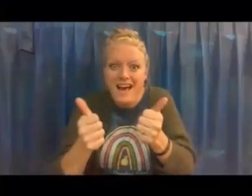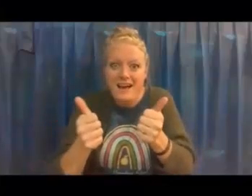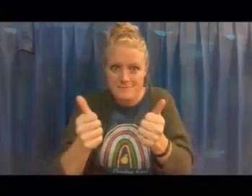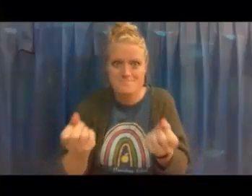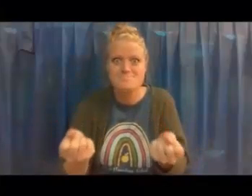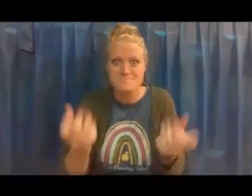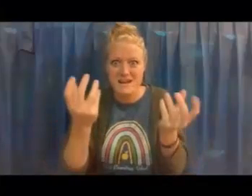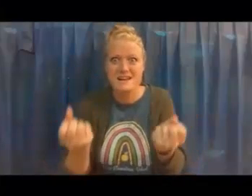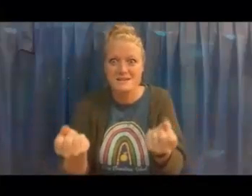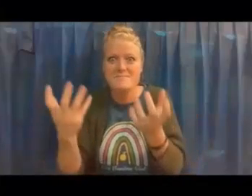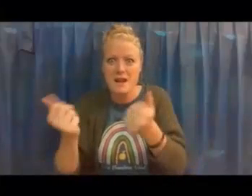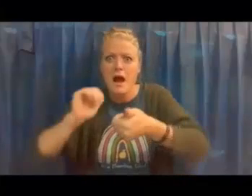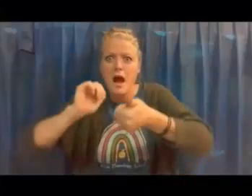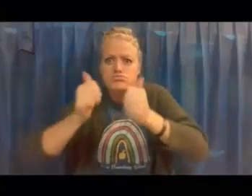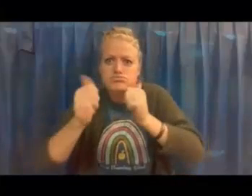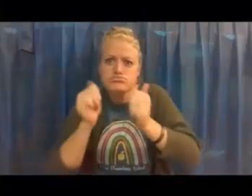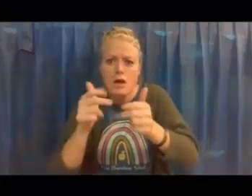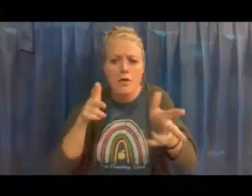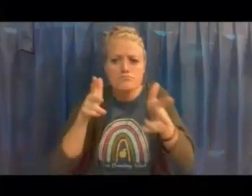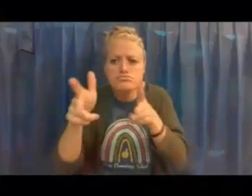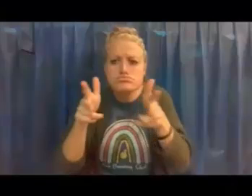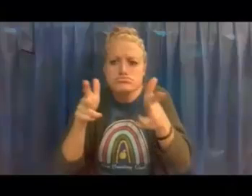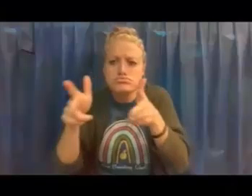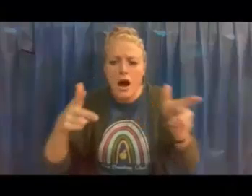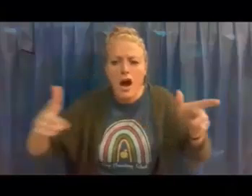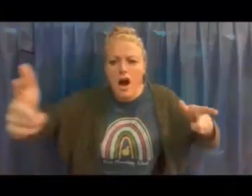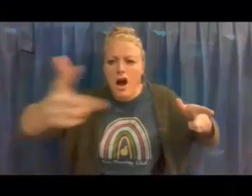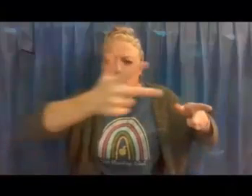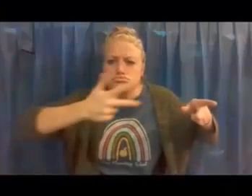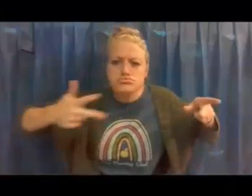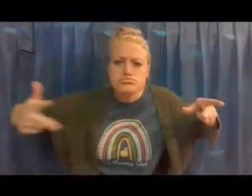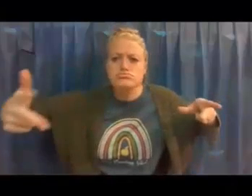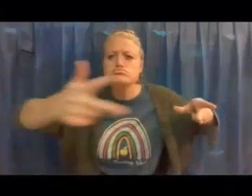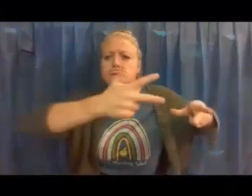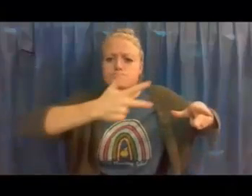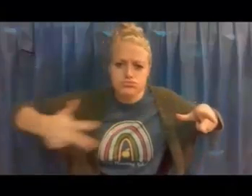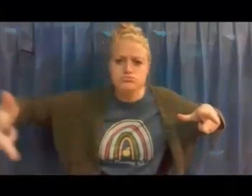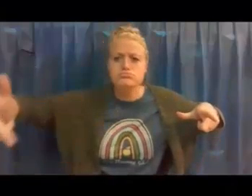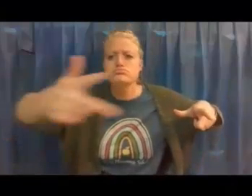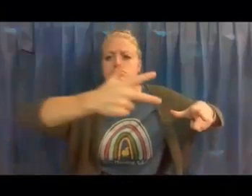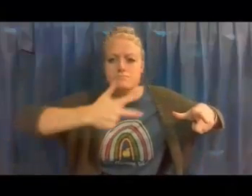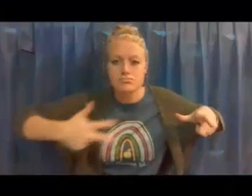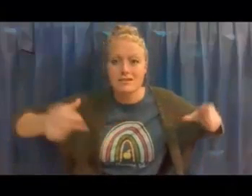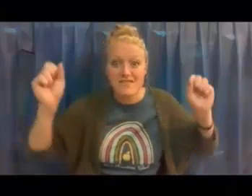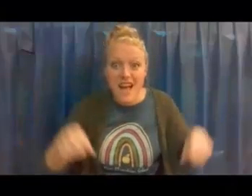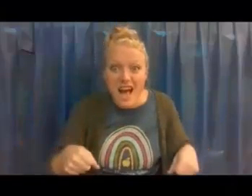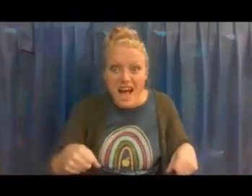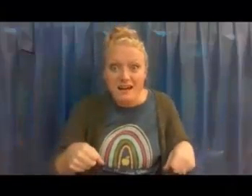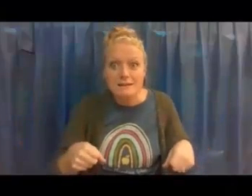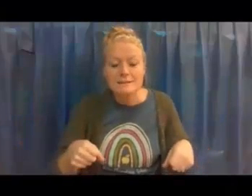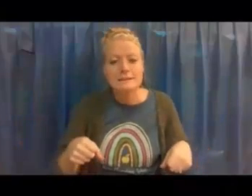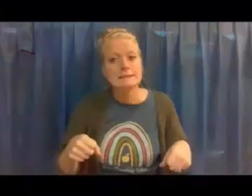A racing motorcycle. You can race a lot of them around a track.